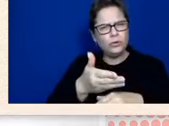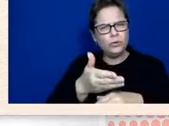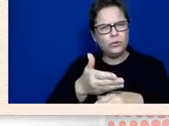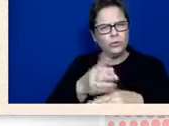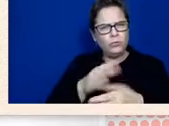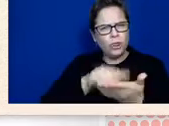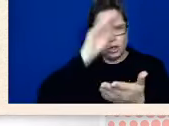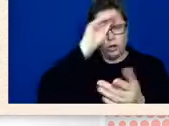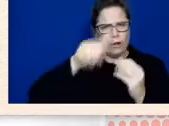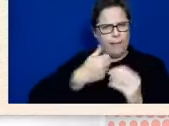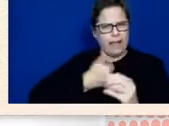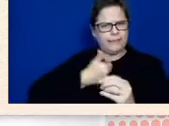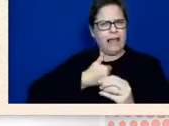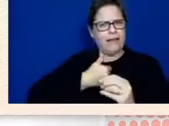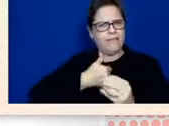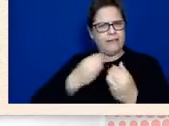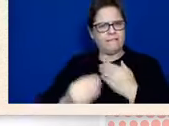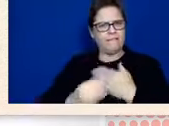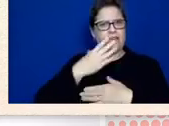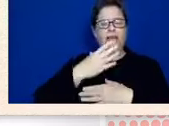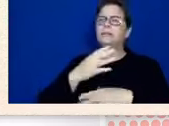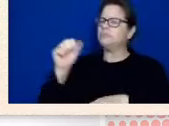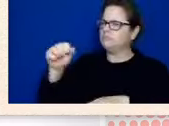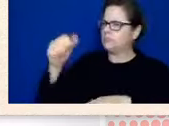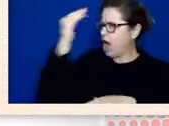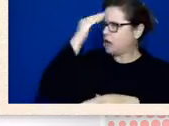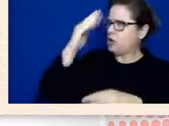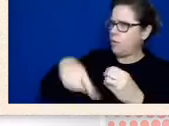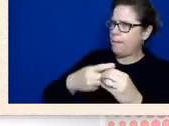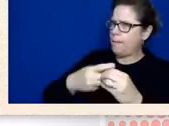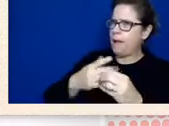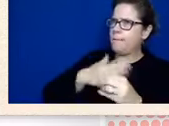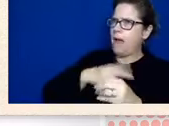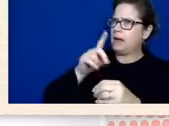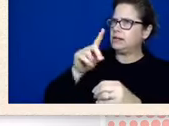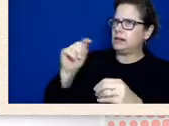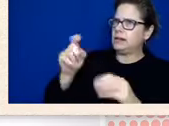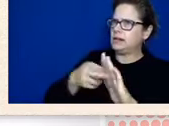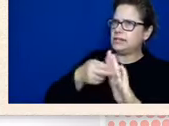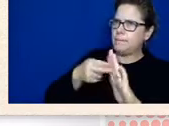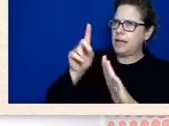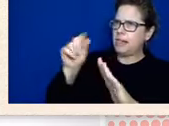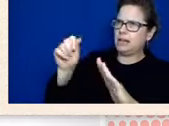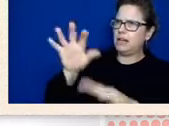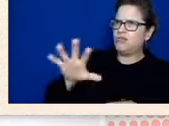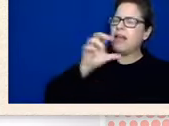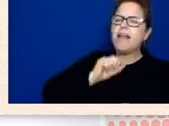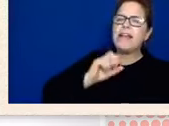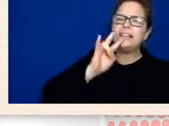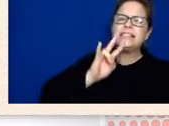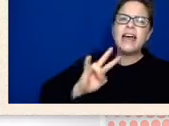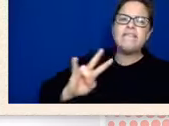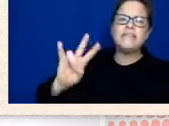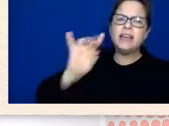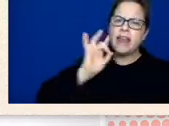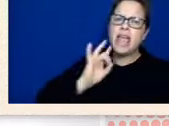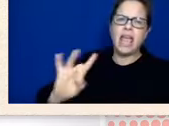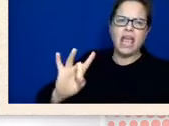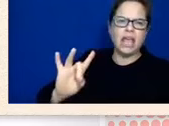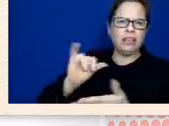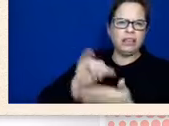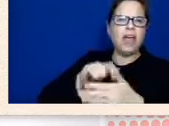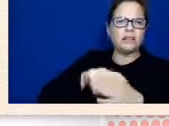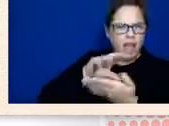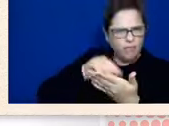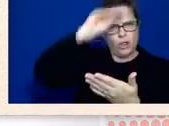Well, I didn't know about my diagnosis until I was like around 7 or 8 years old, because I